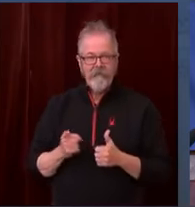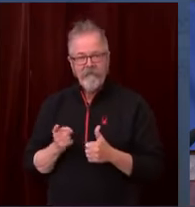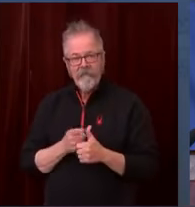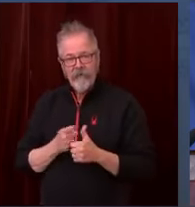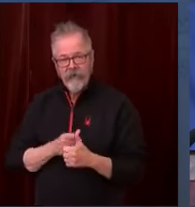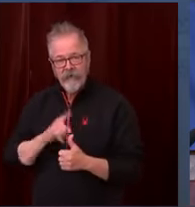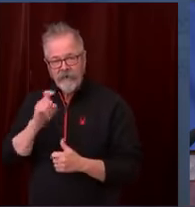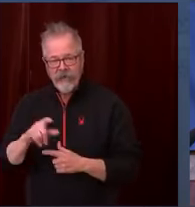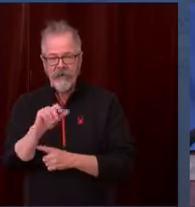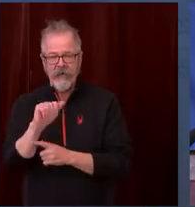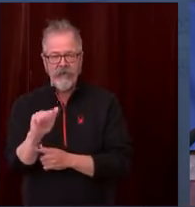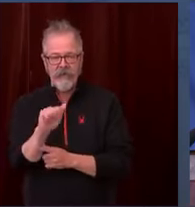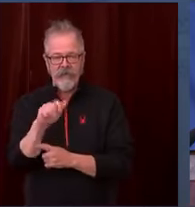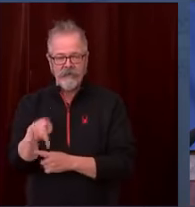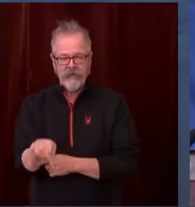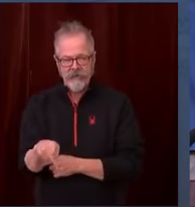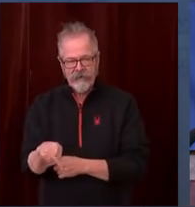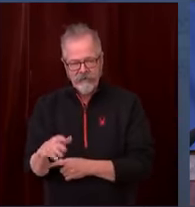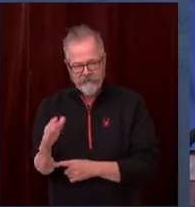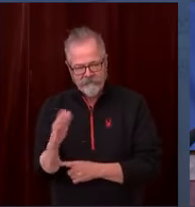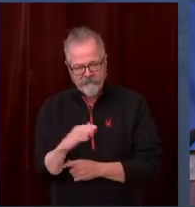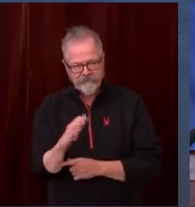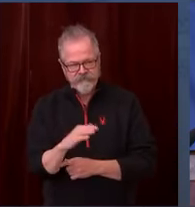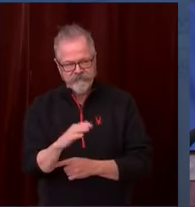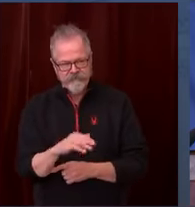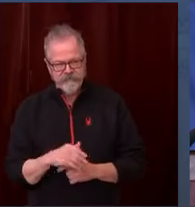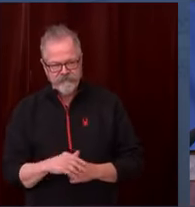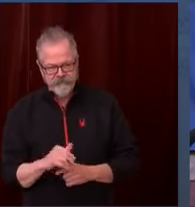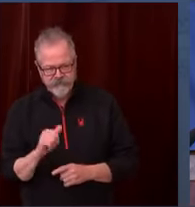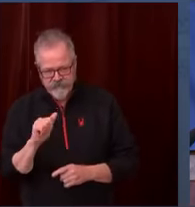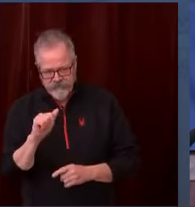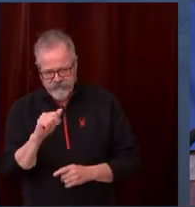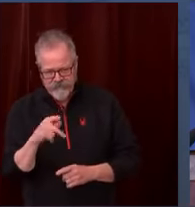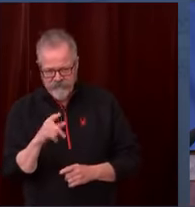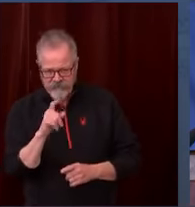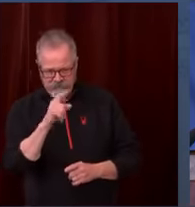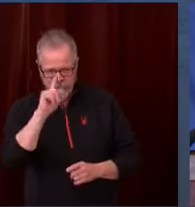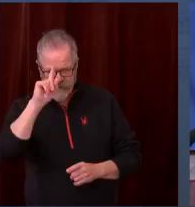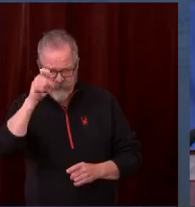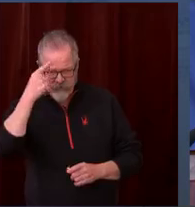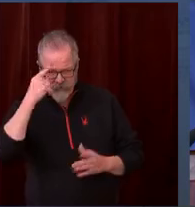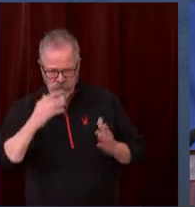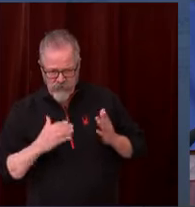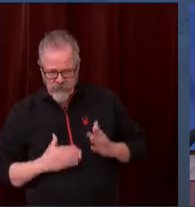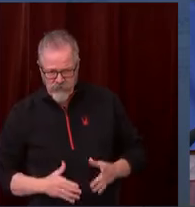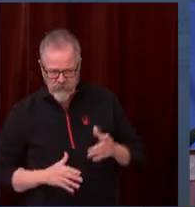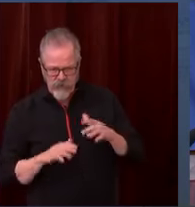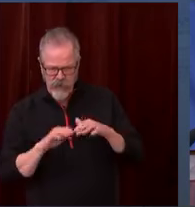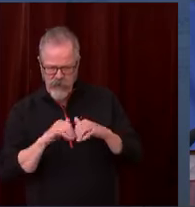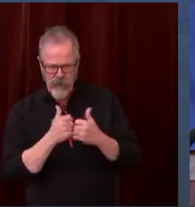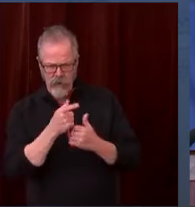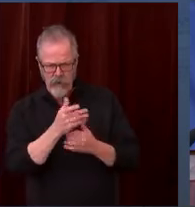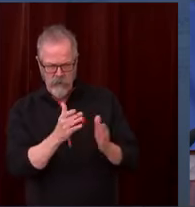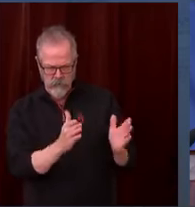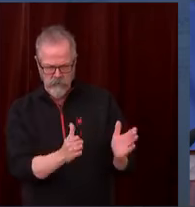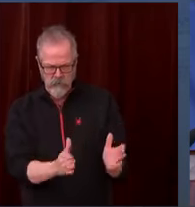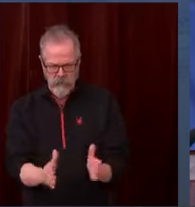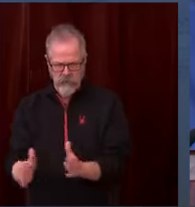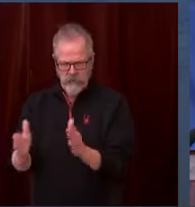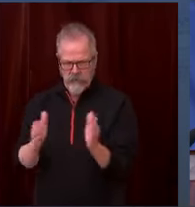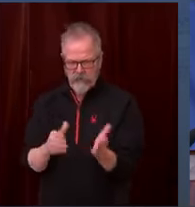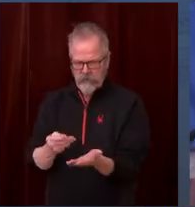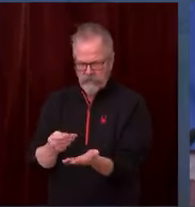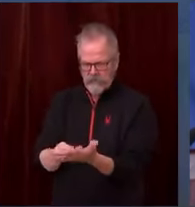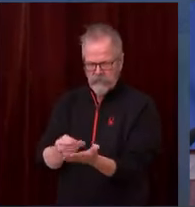Governor, how do you plan to fund these programs, and do you have plans to refund any of the measures you vetoed earlier this year that might fall under the